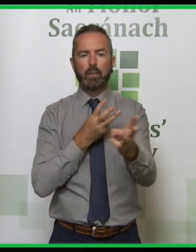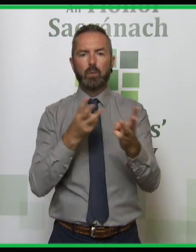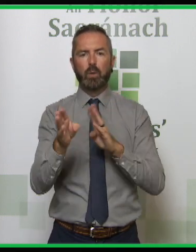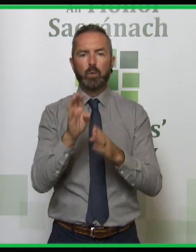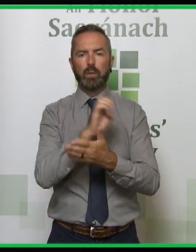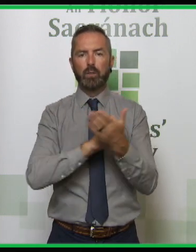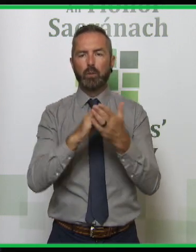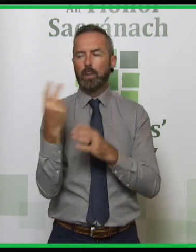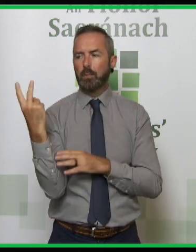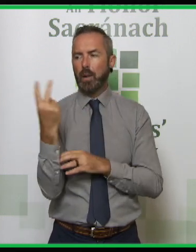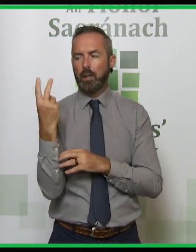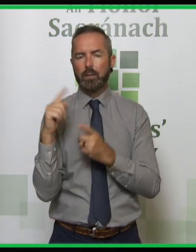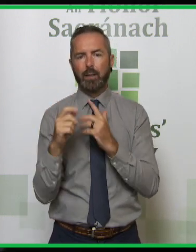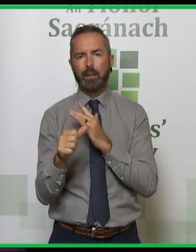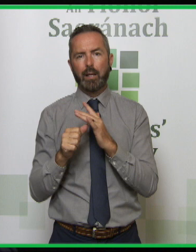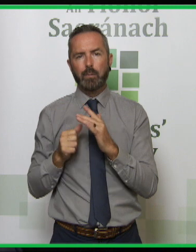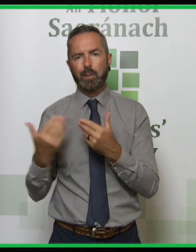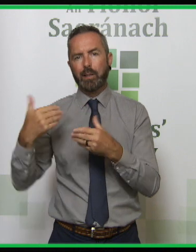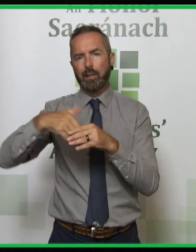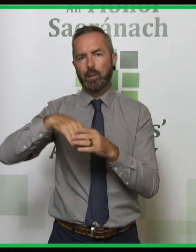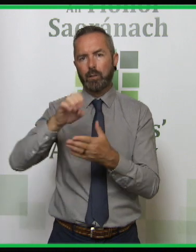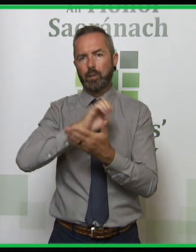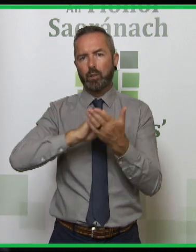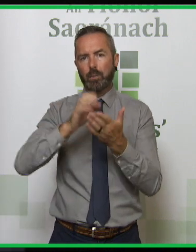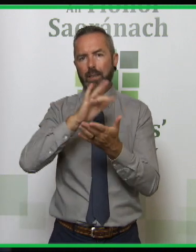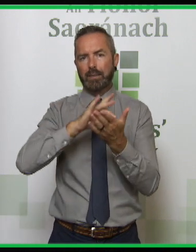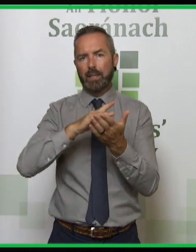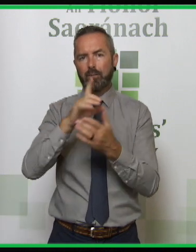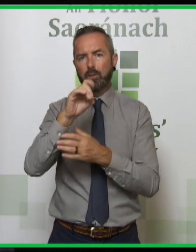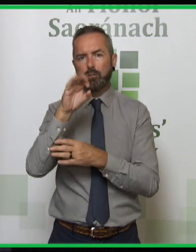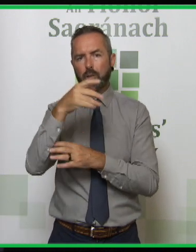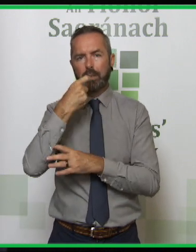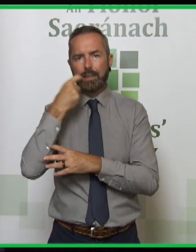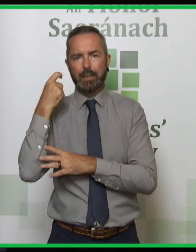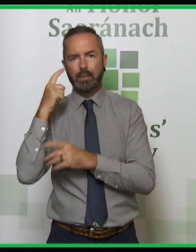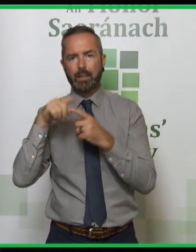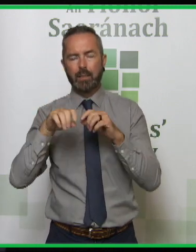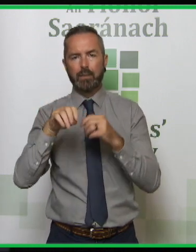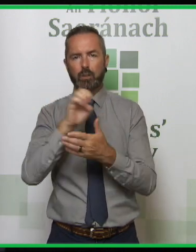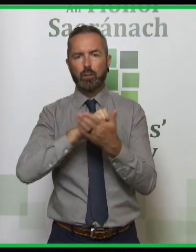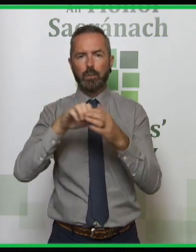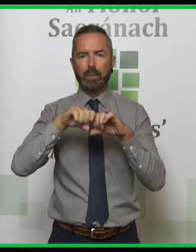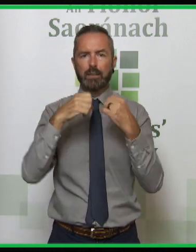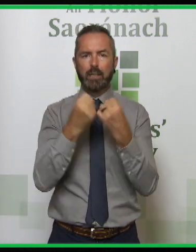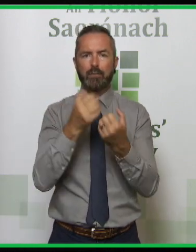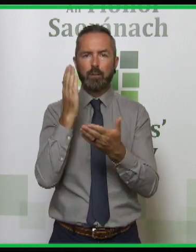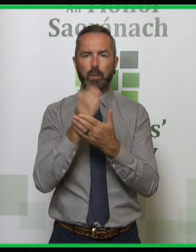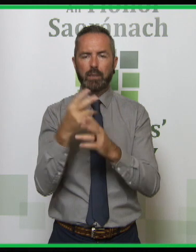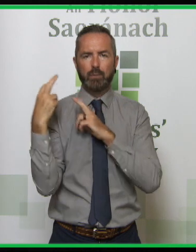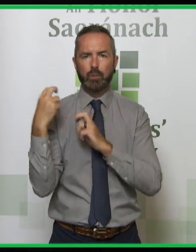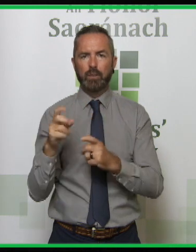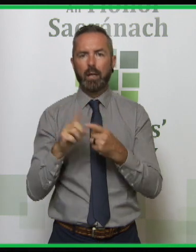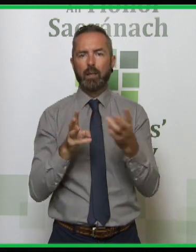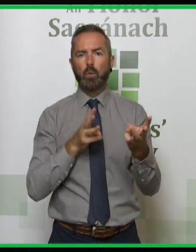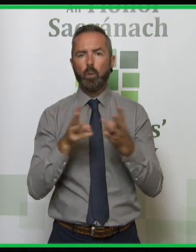European partners and European experts, including the European Centre for Drug Addiction, the European Society for Prevention Research, and work